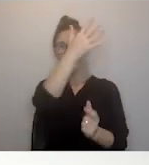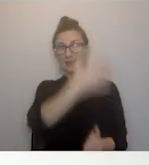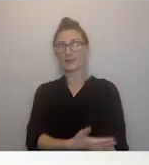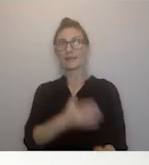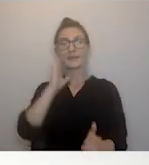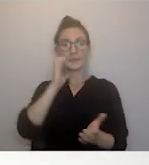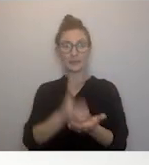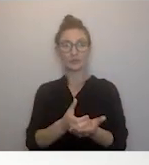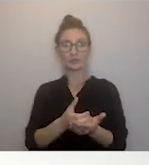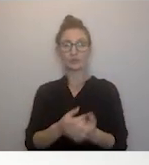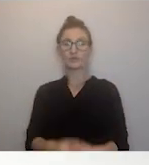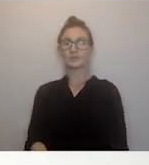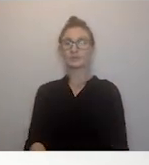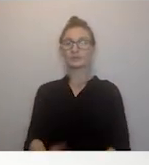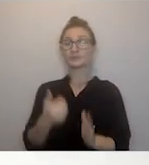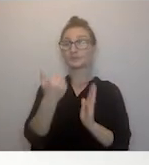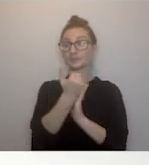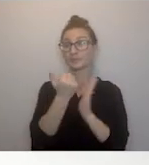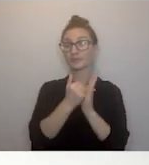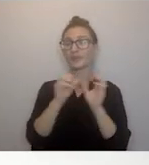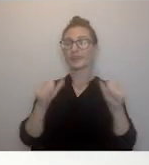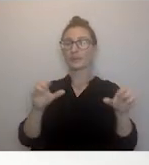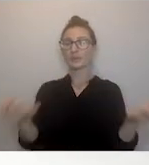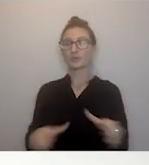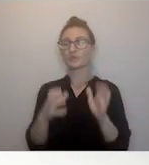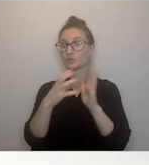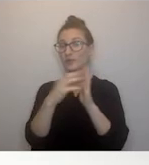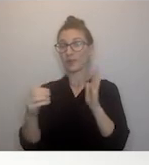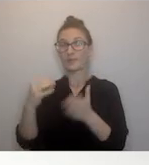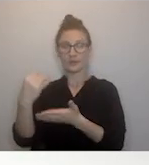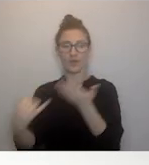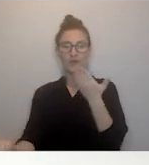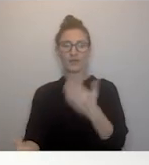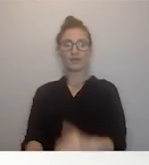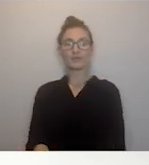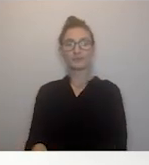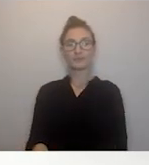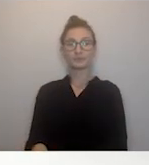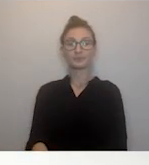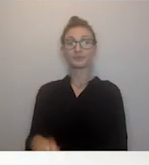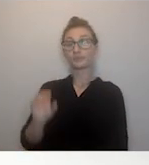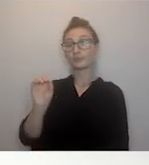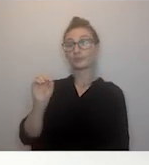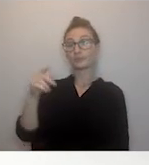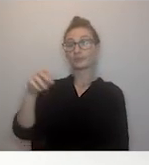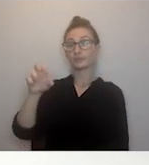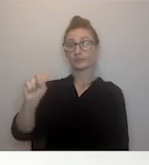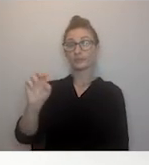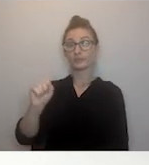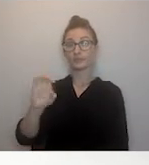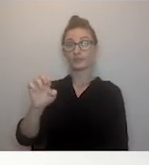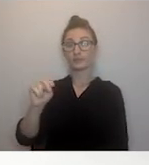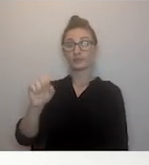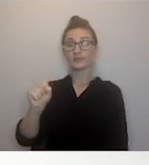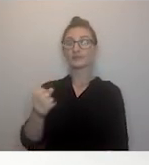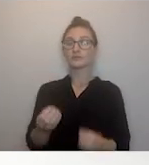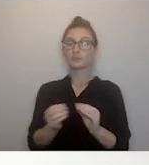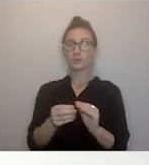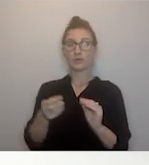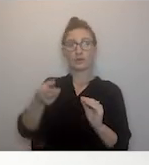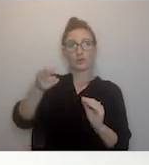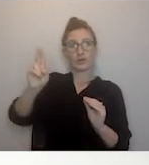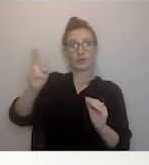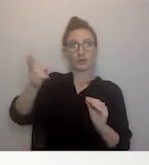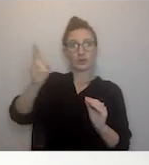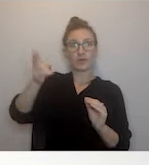group, which is what I have over here. And the lesson can be done, like I said, replicating a work of art. Open scenes, this one is a little bit